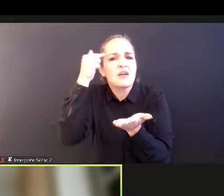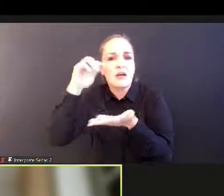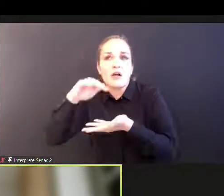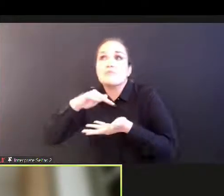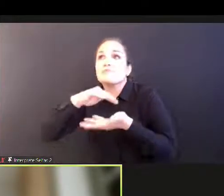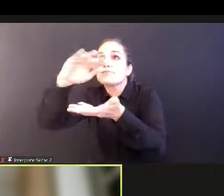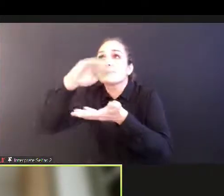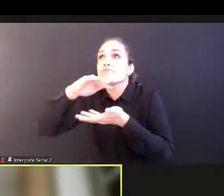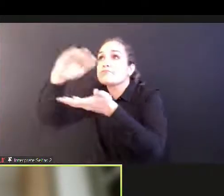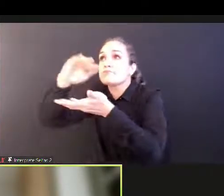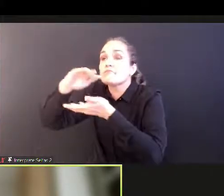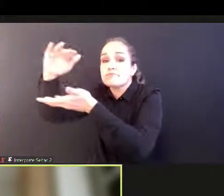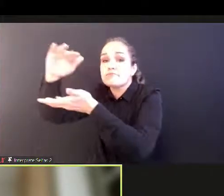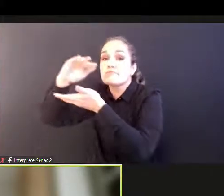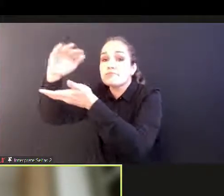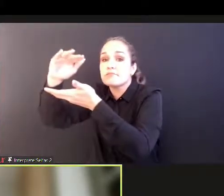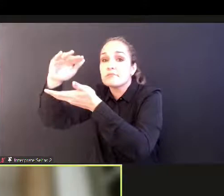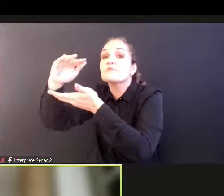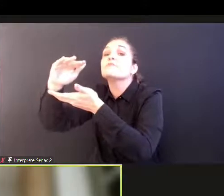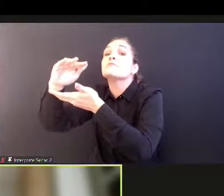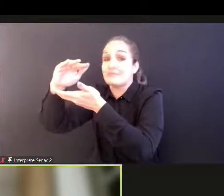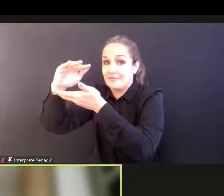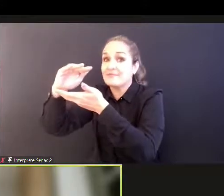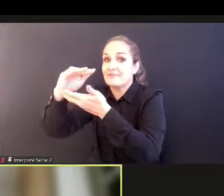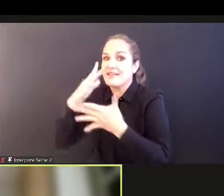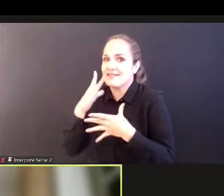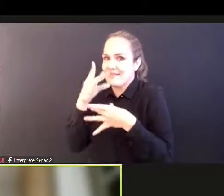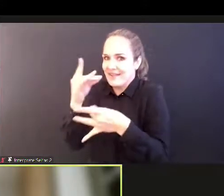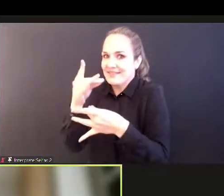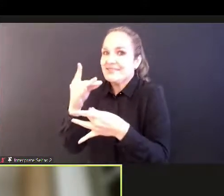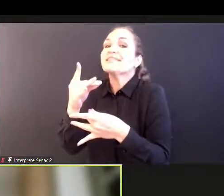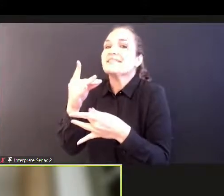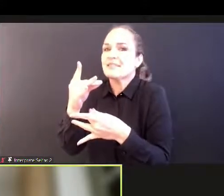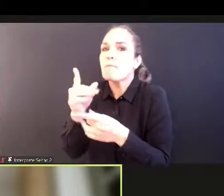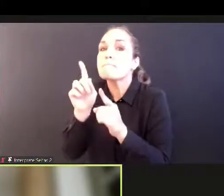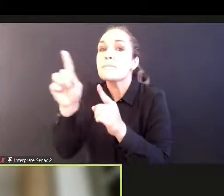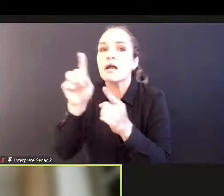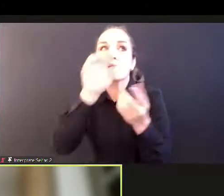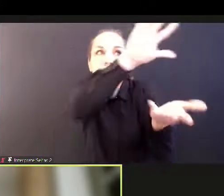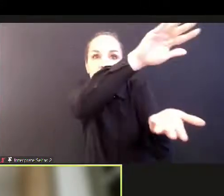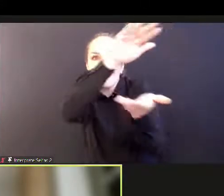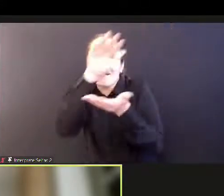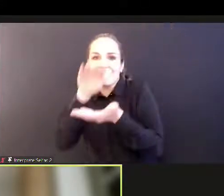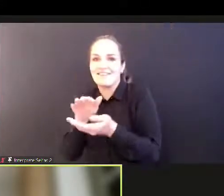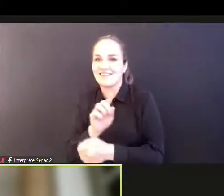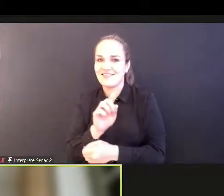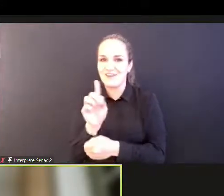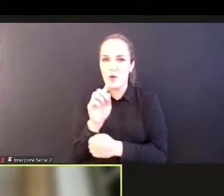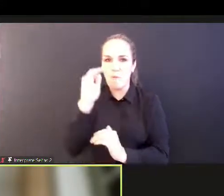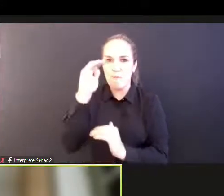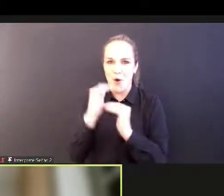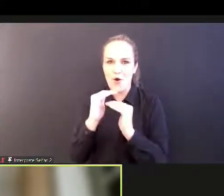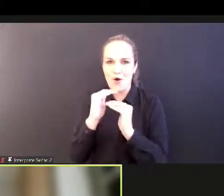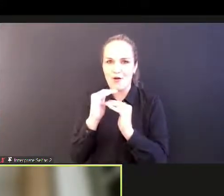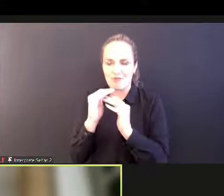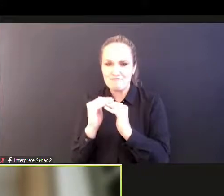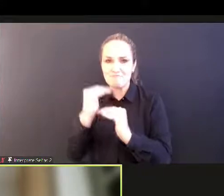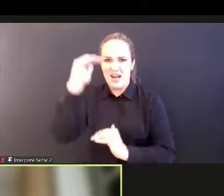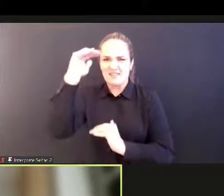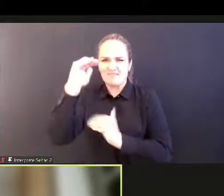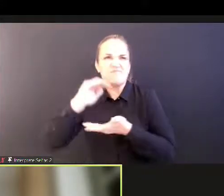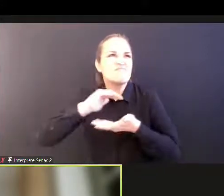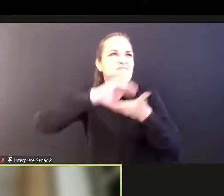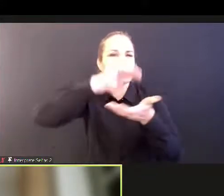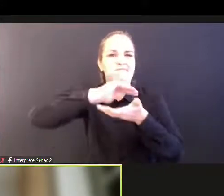a very strong connection between imports actually facilitating exports and imports of certain kinds of services like business and professional services. It's